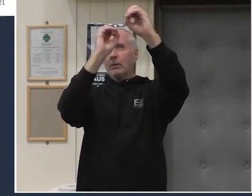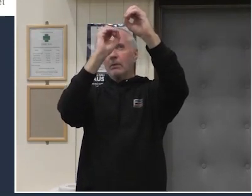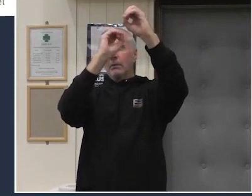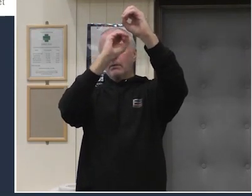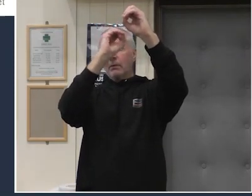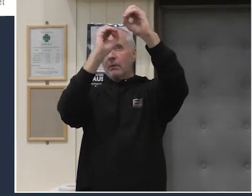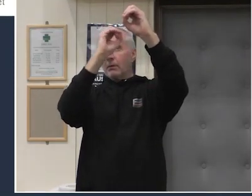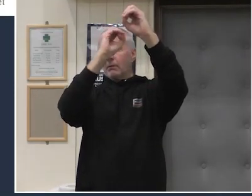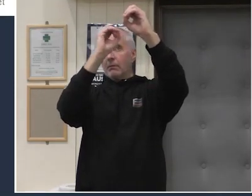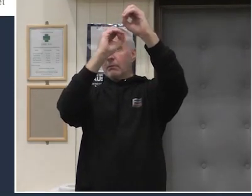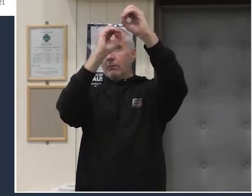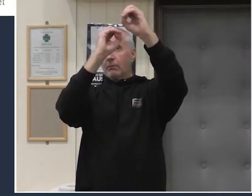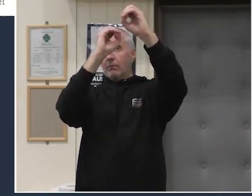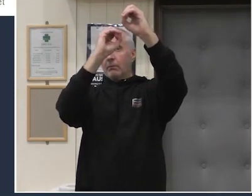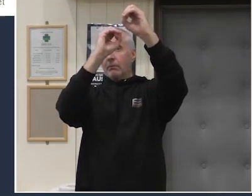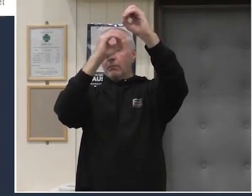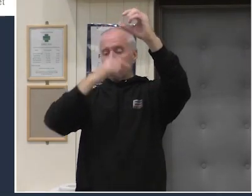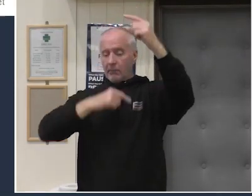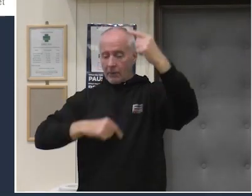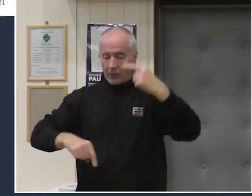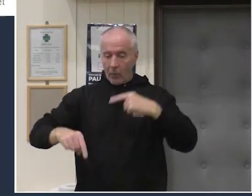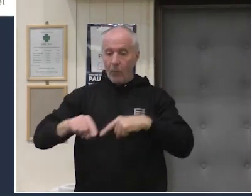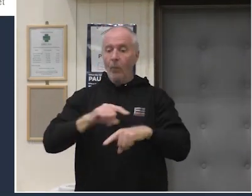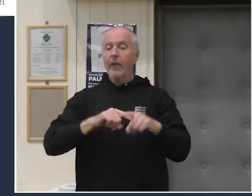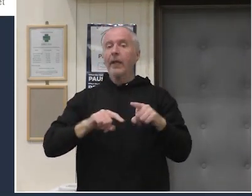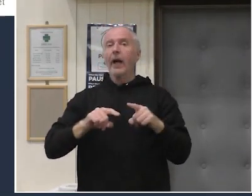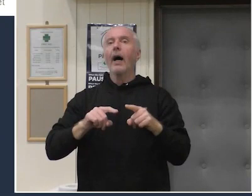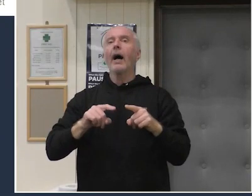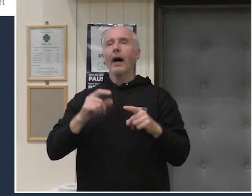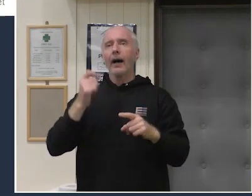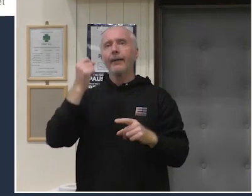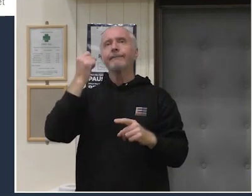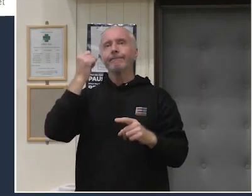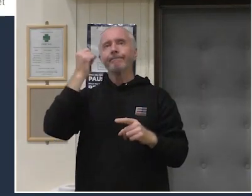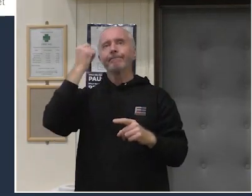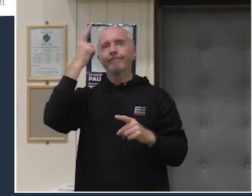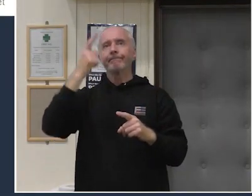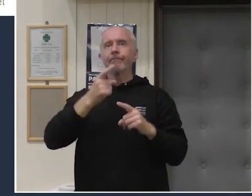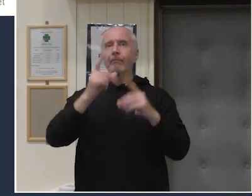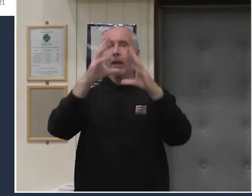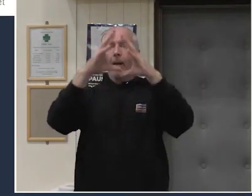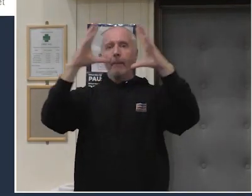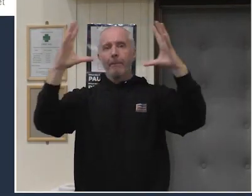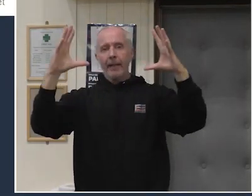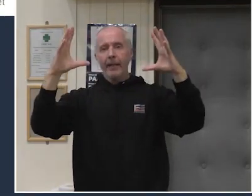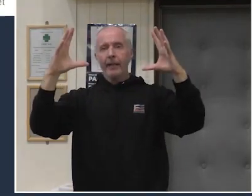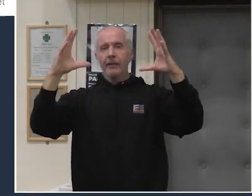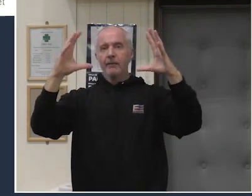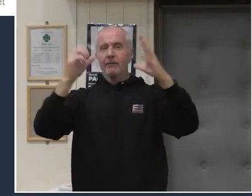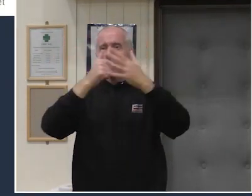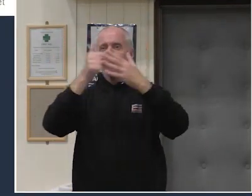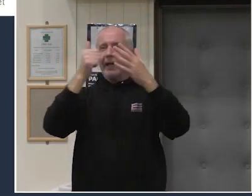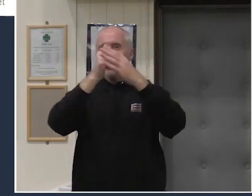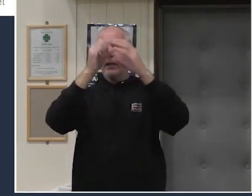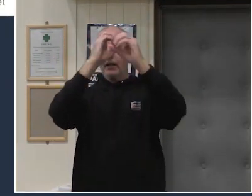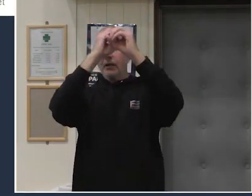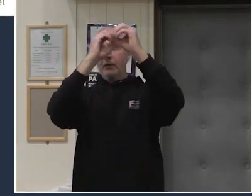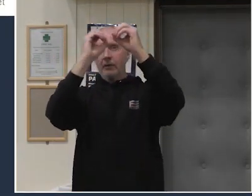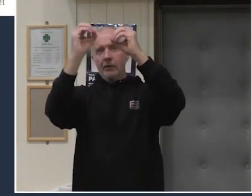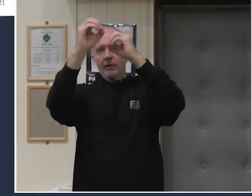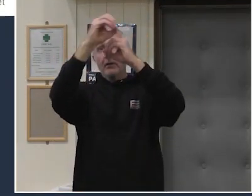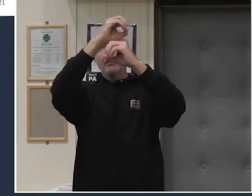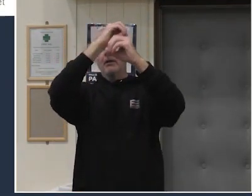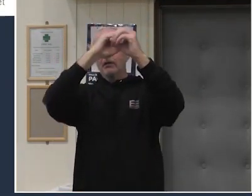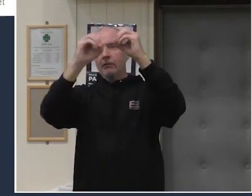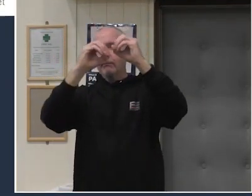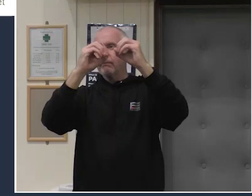in casting this shadow, we then get an indication of how big it is, how frequently it casts the shadow, gives us an idea of